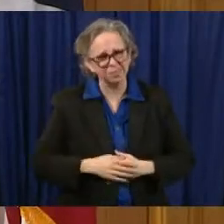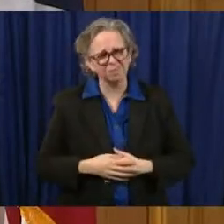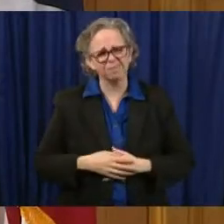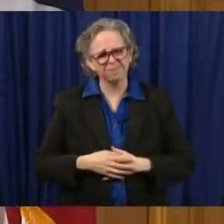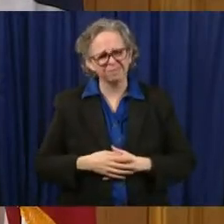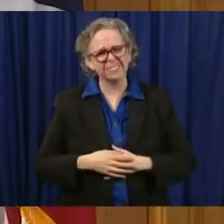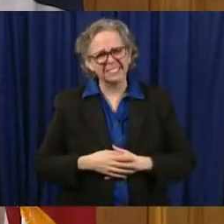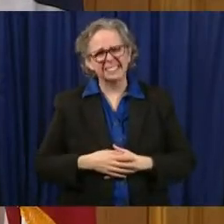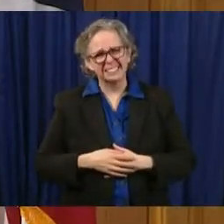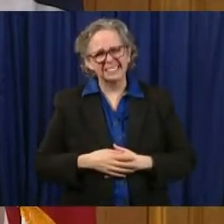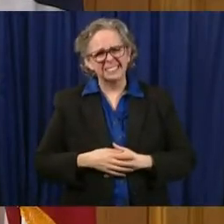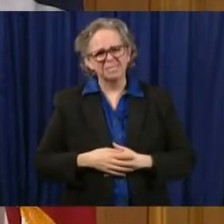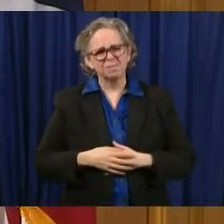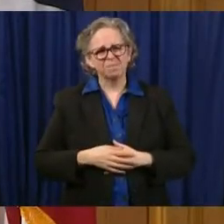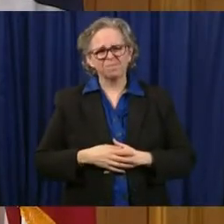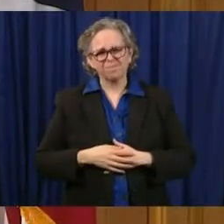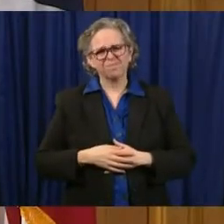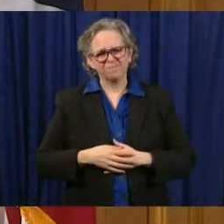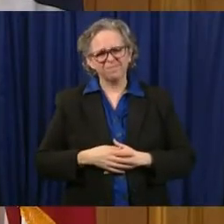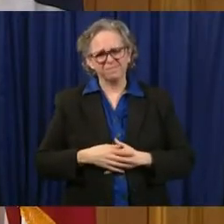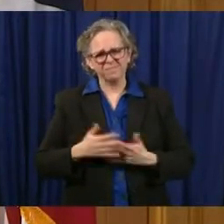we have a large staff. They're going in and out.